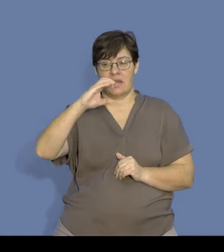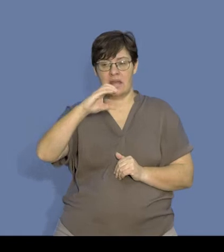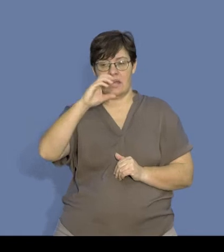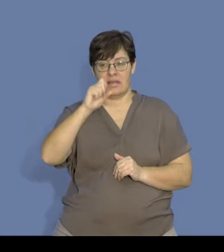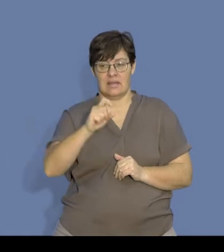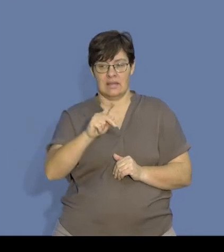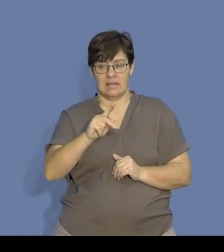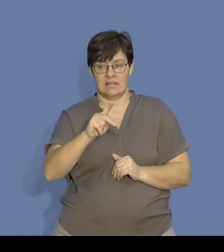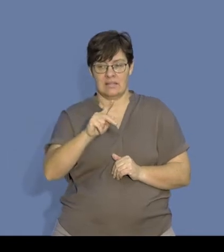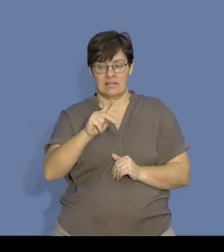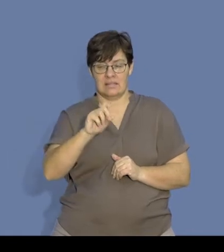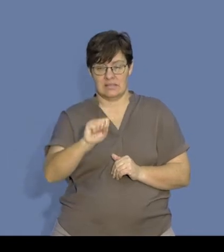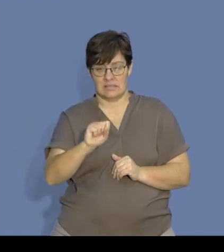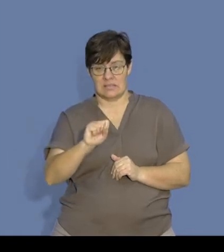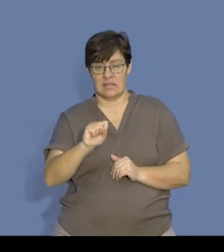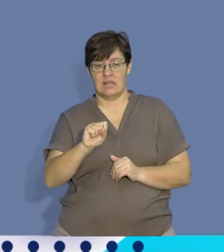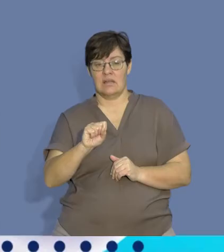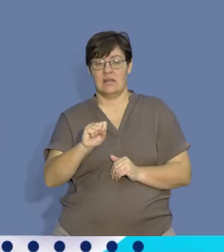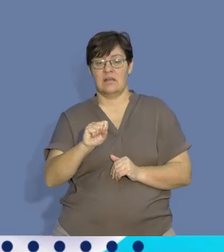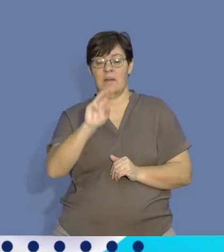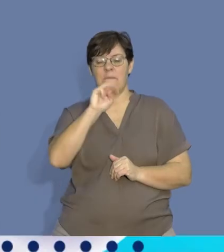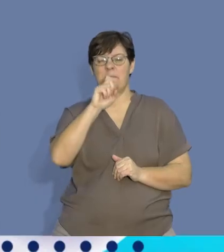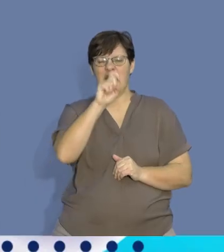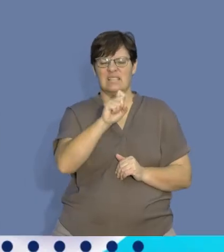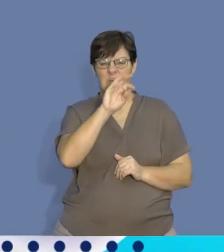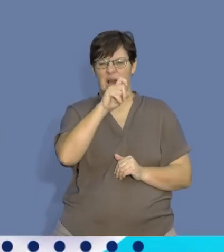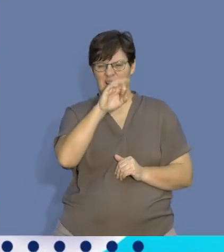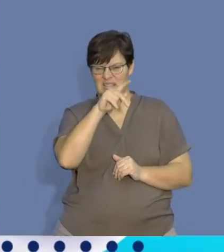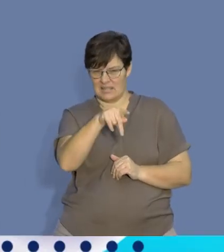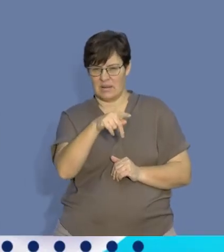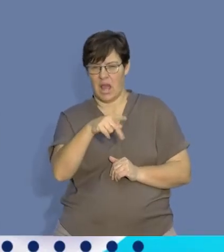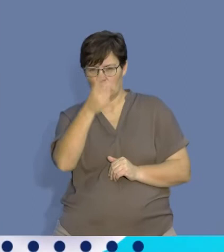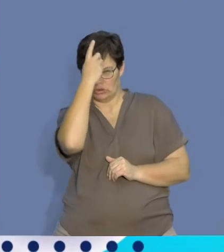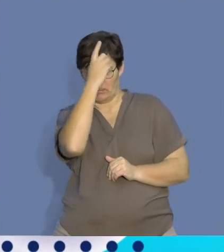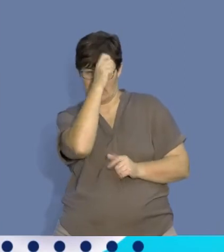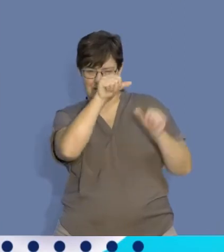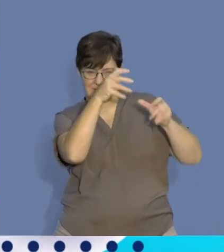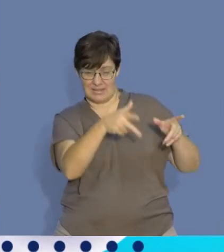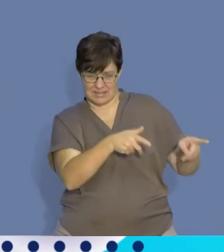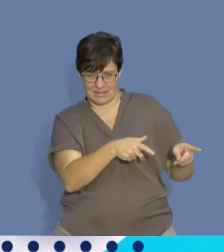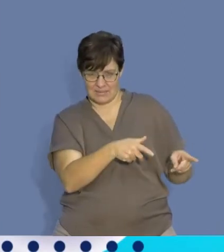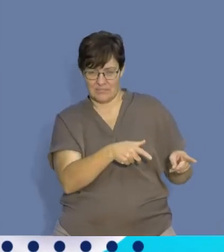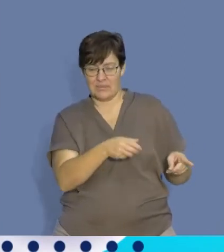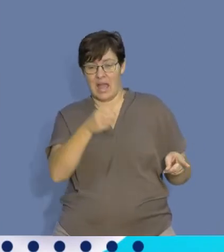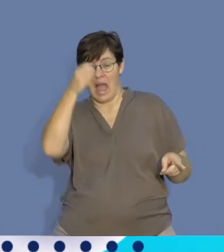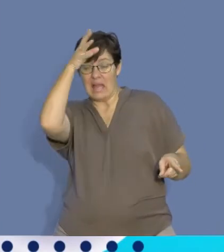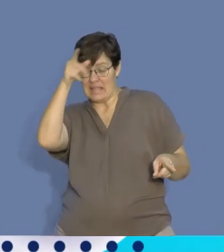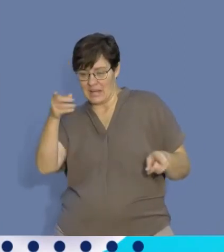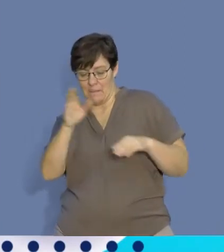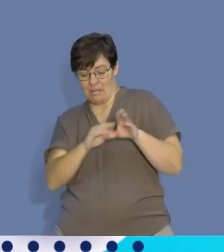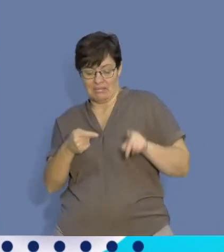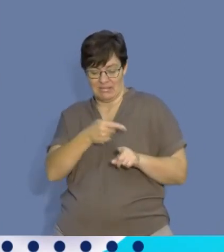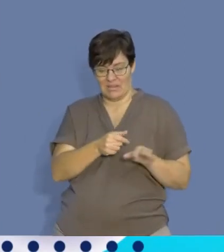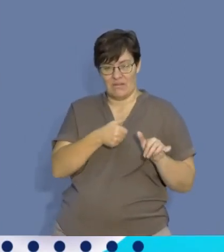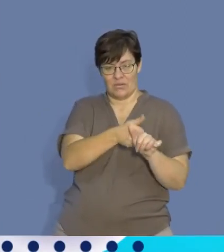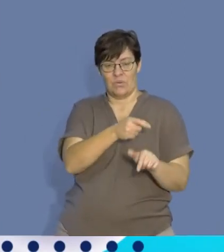This is named after a scientist called Max Planck, a German scientist, and Einstein built on his work, where we